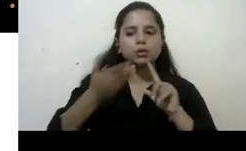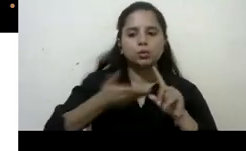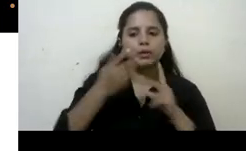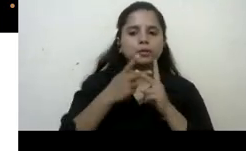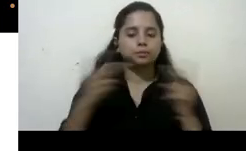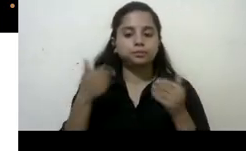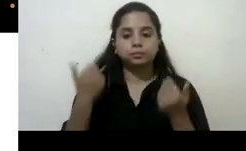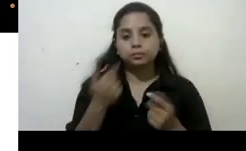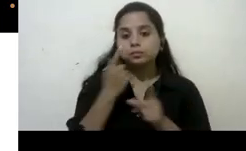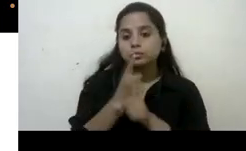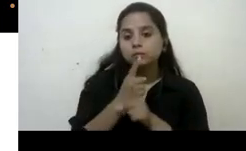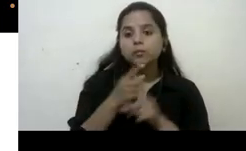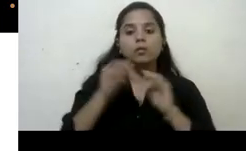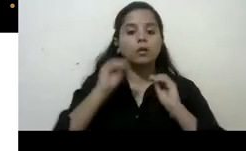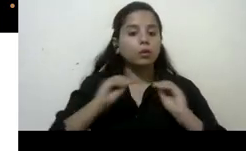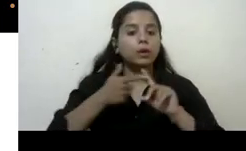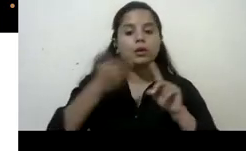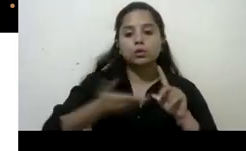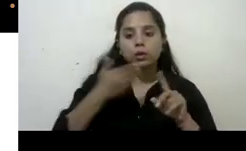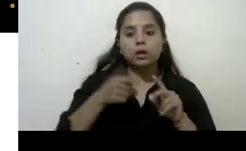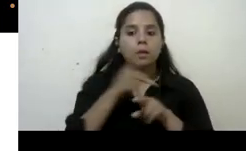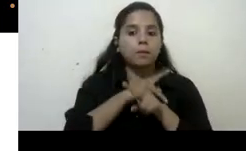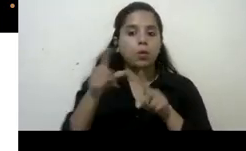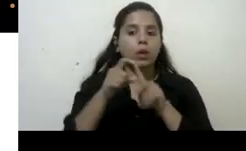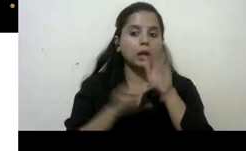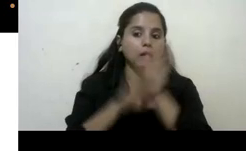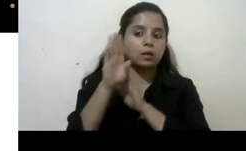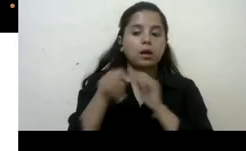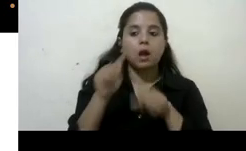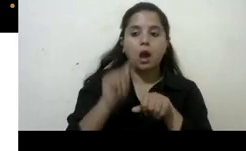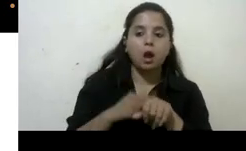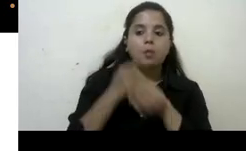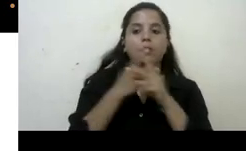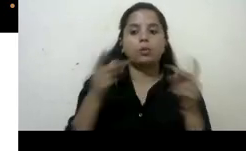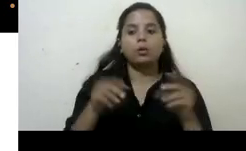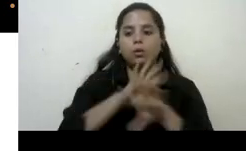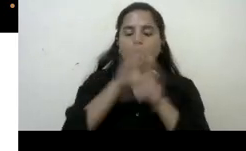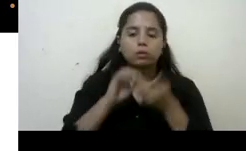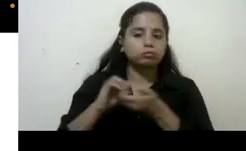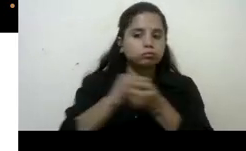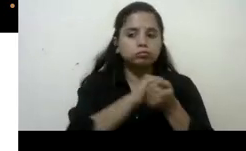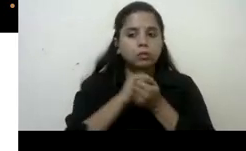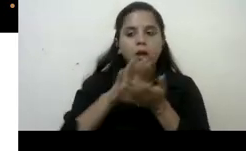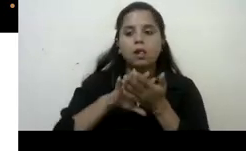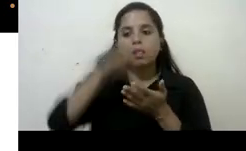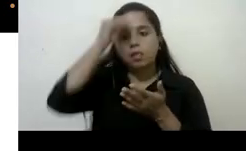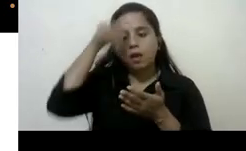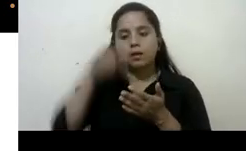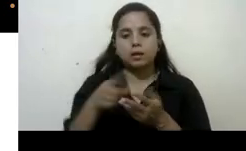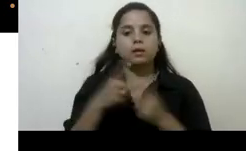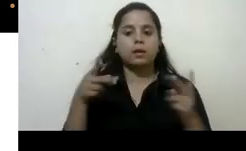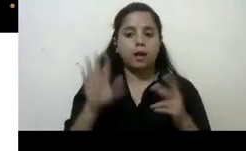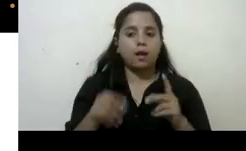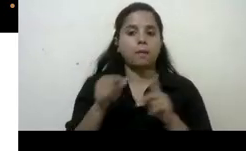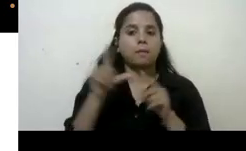And this teacher training professional development opportunities that is provided through a collaborative learning platform provide